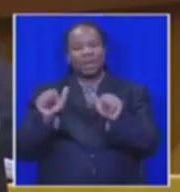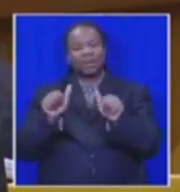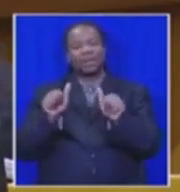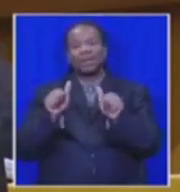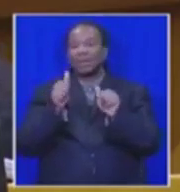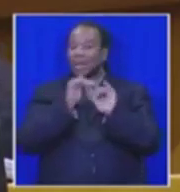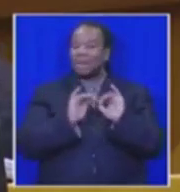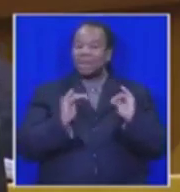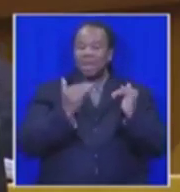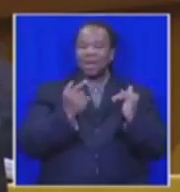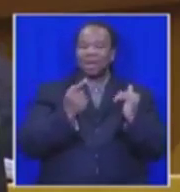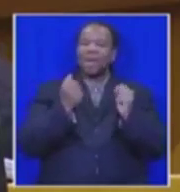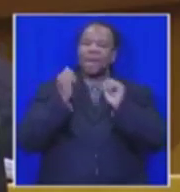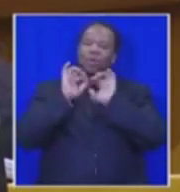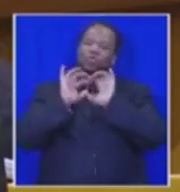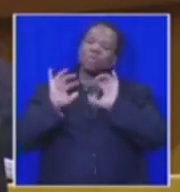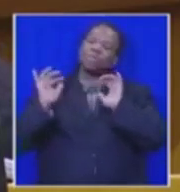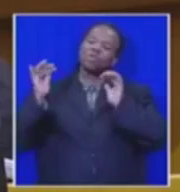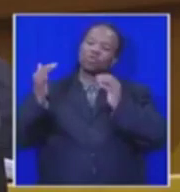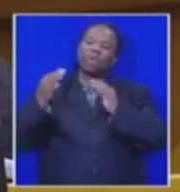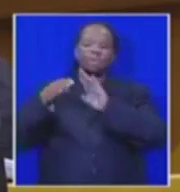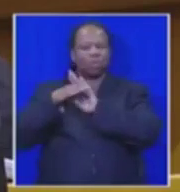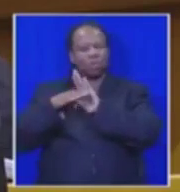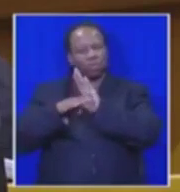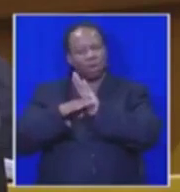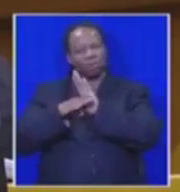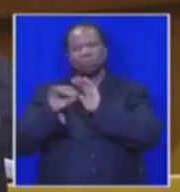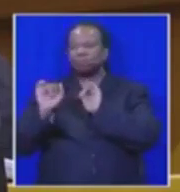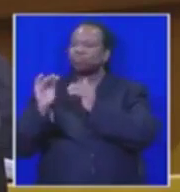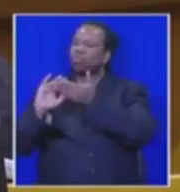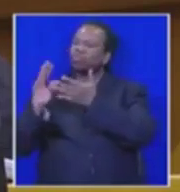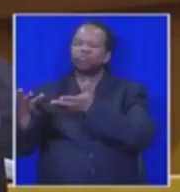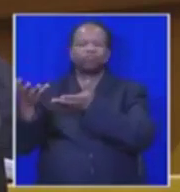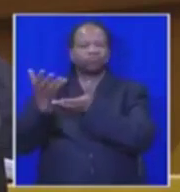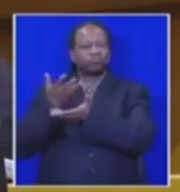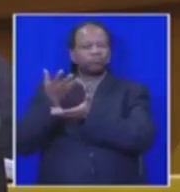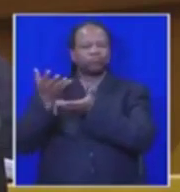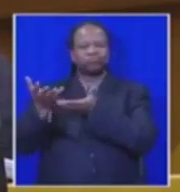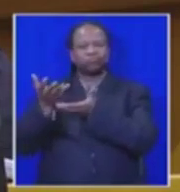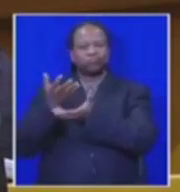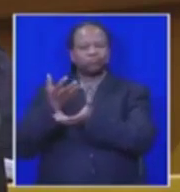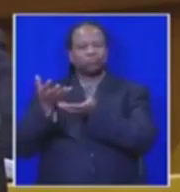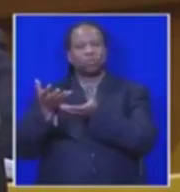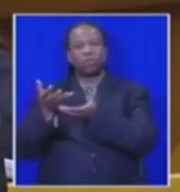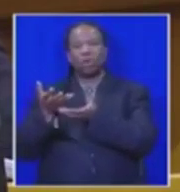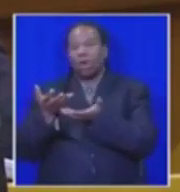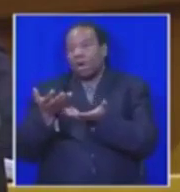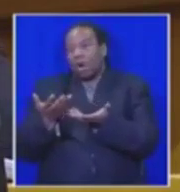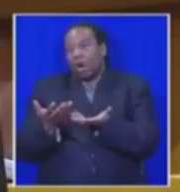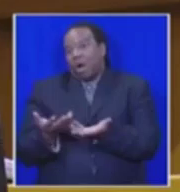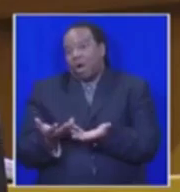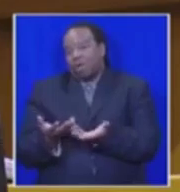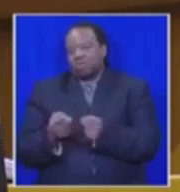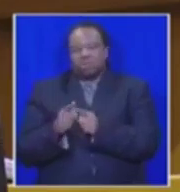in 2000 to facilitate direct and interactive communication